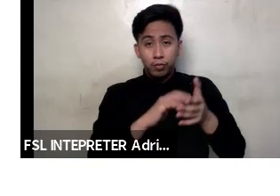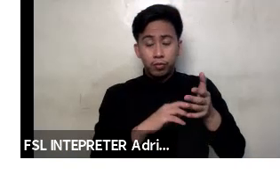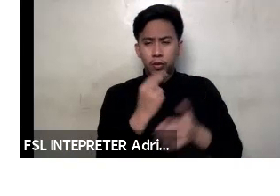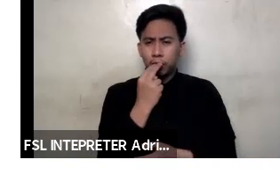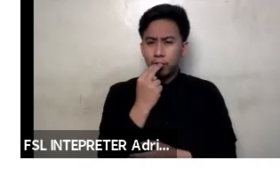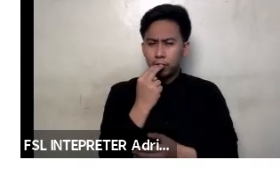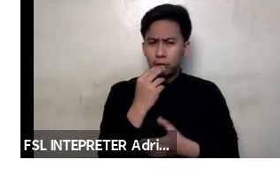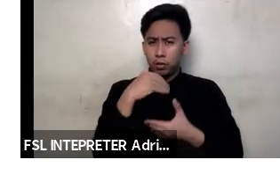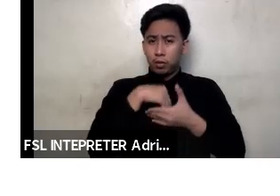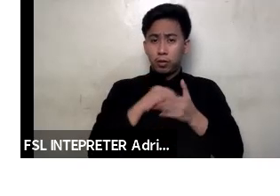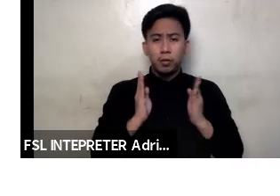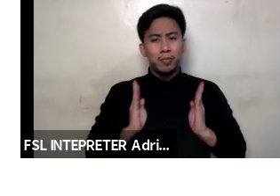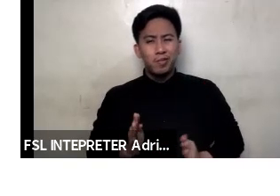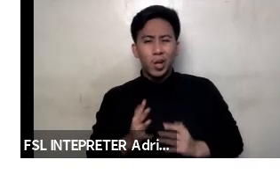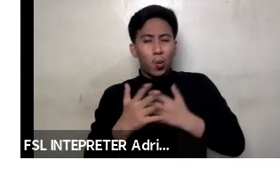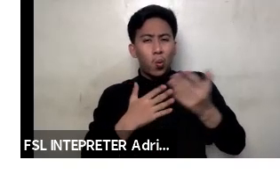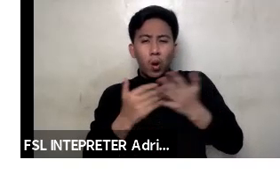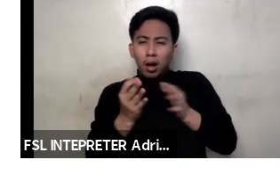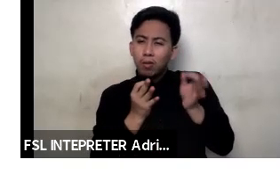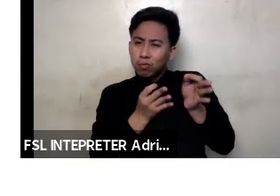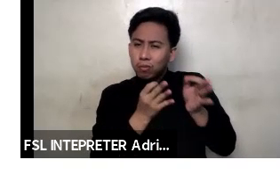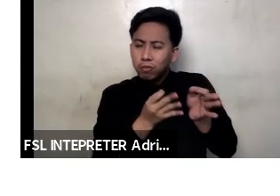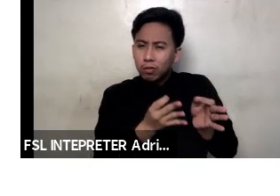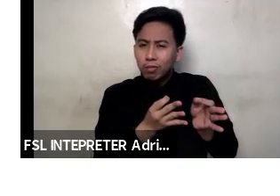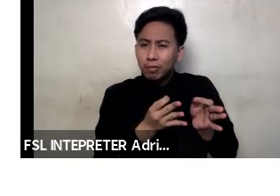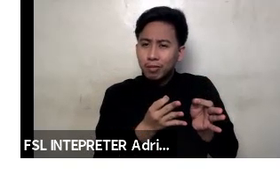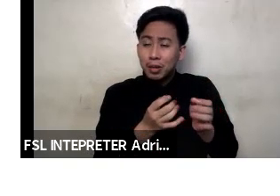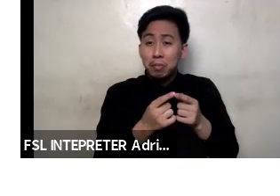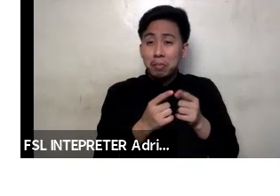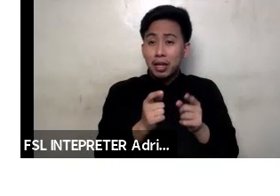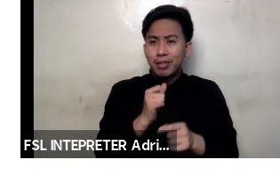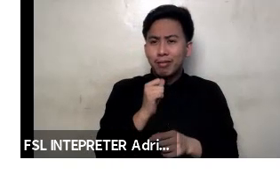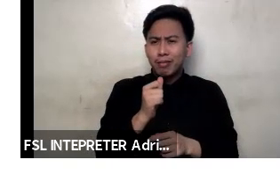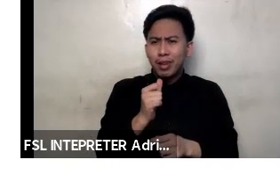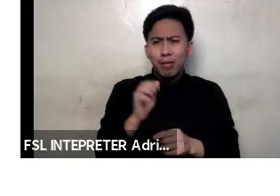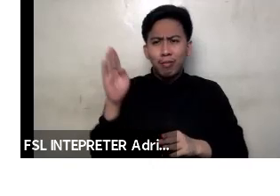of the body. So kahit anong feeding pang gagawin natin later on, but if you're not going to address a